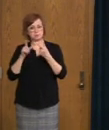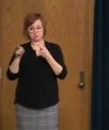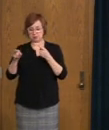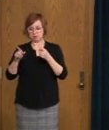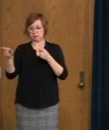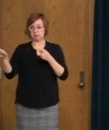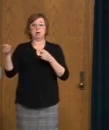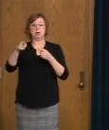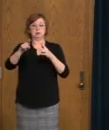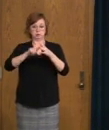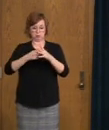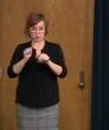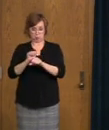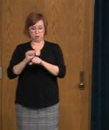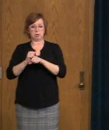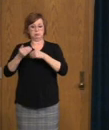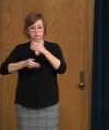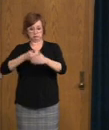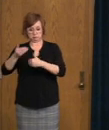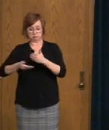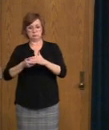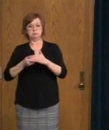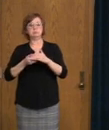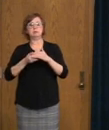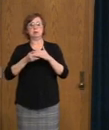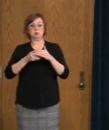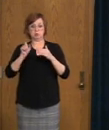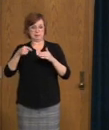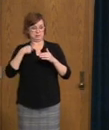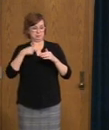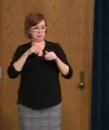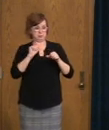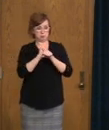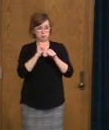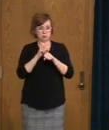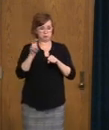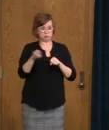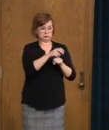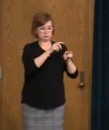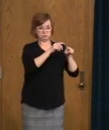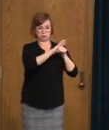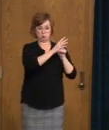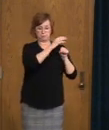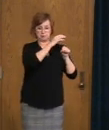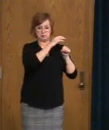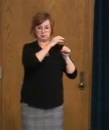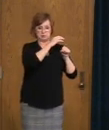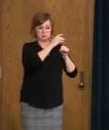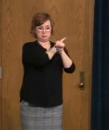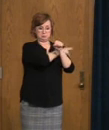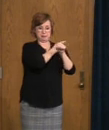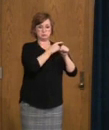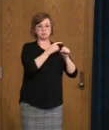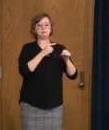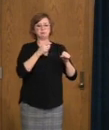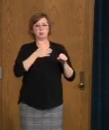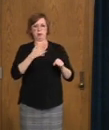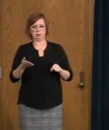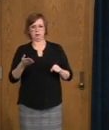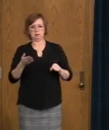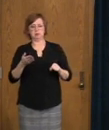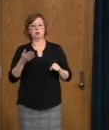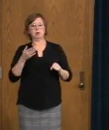support work, or they're basically held in the labor pool and continuing to work in their home location until a need is identified, and then we